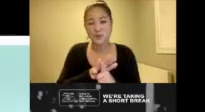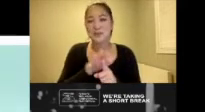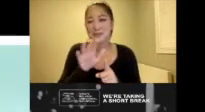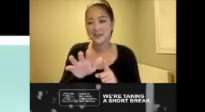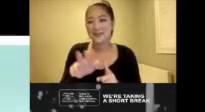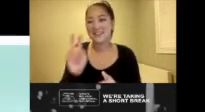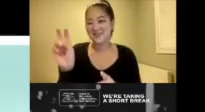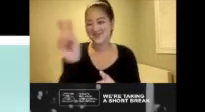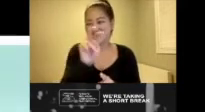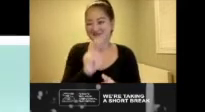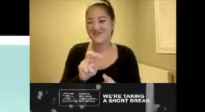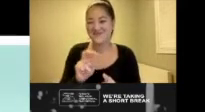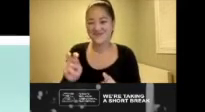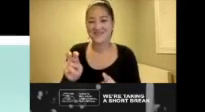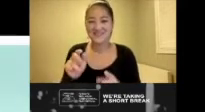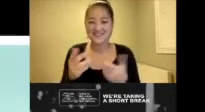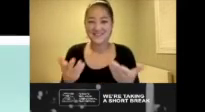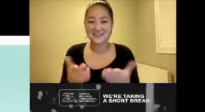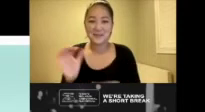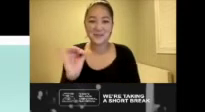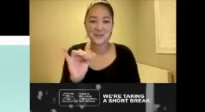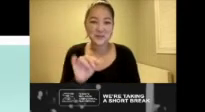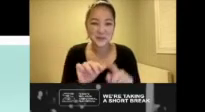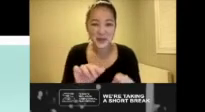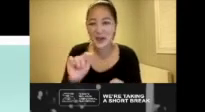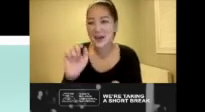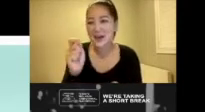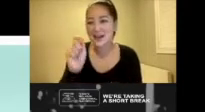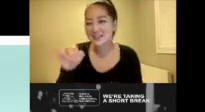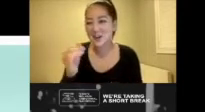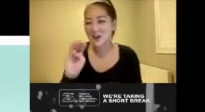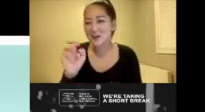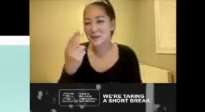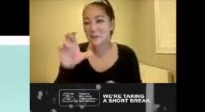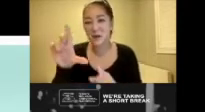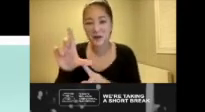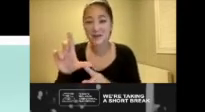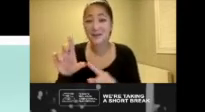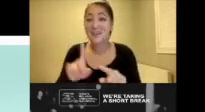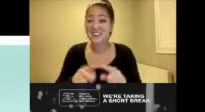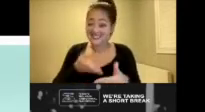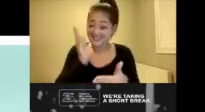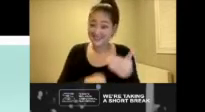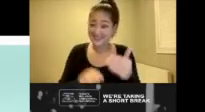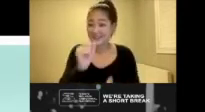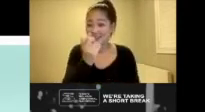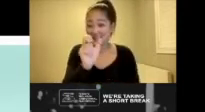But of course, if you, at the end of the season, all the kids conclude